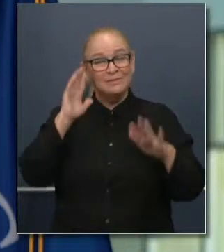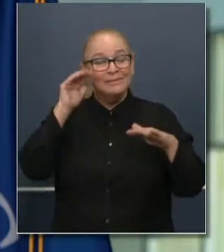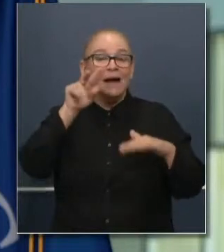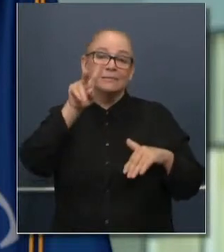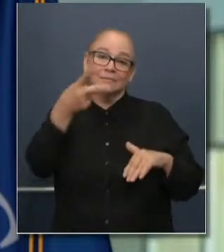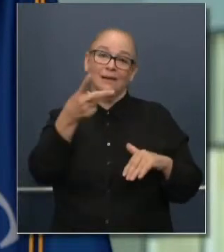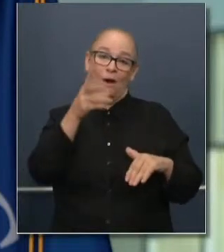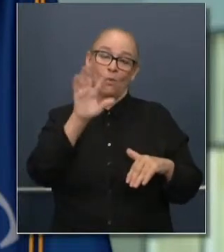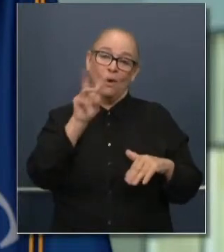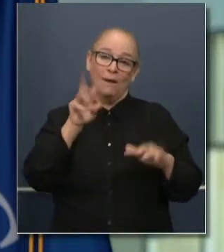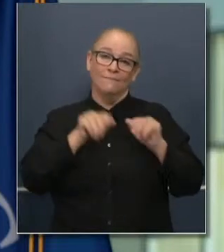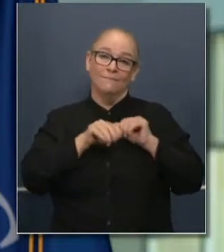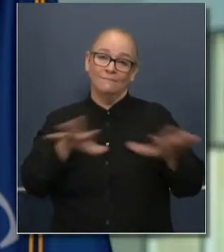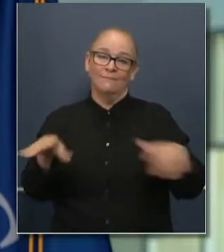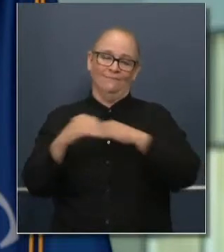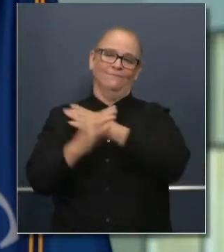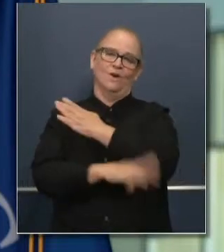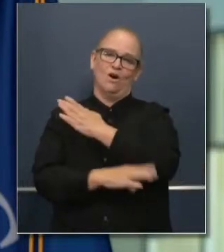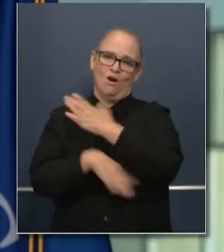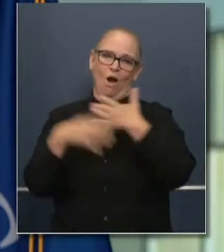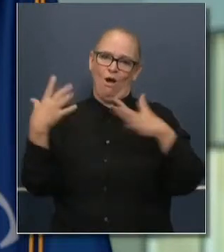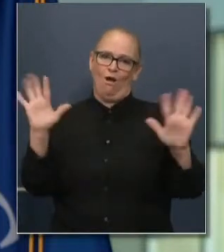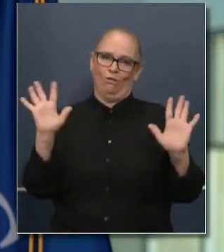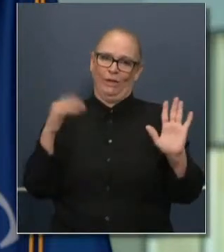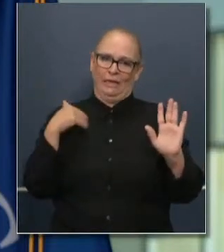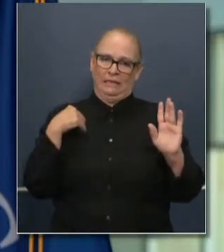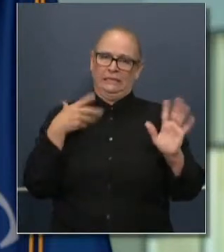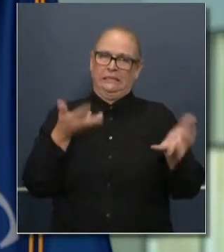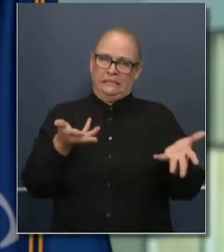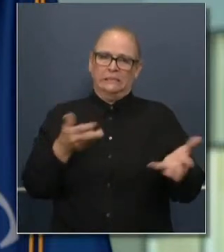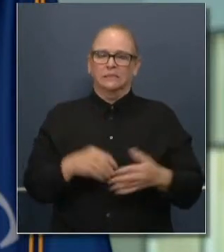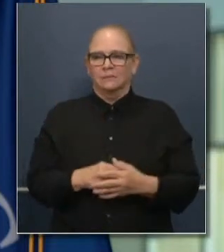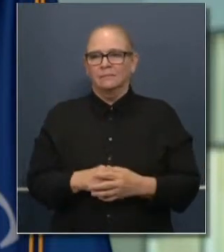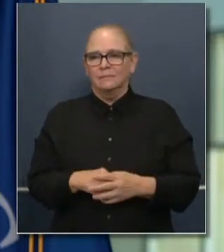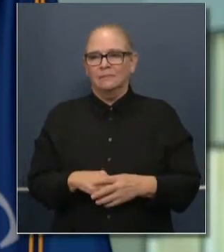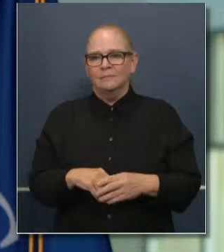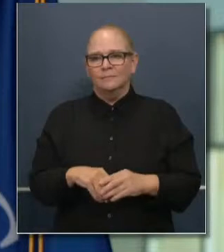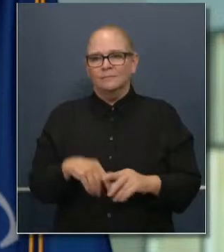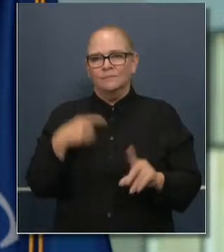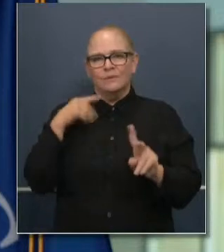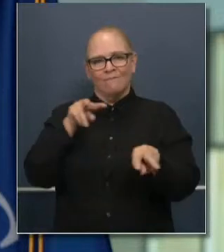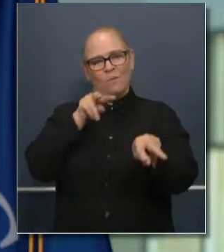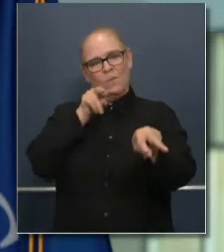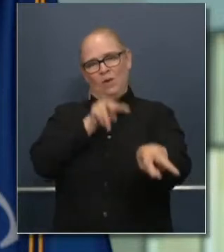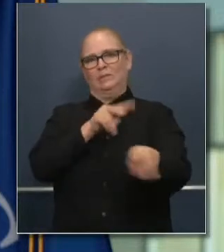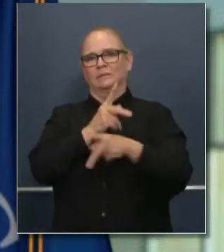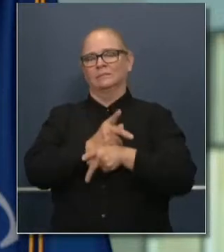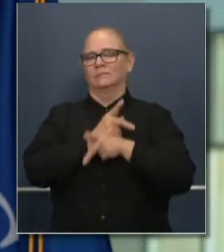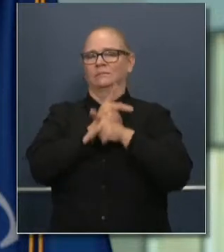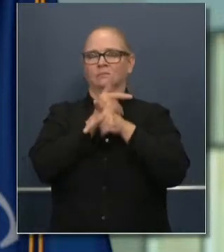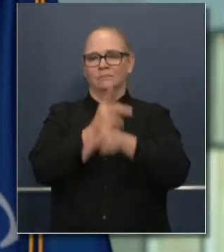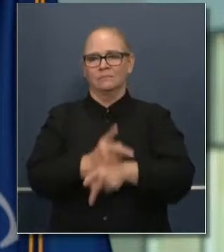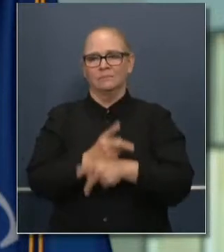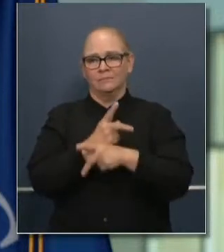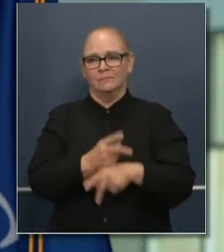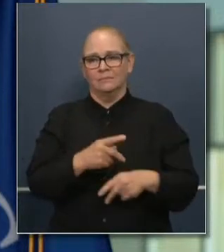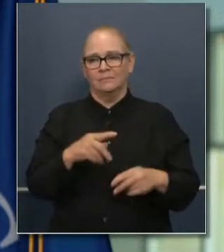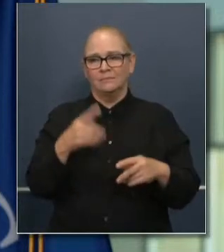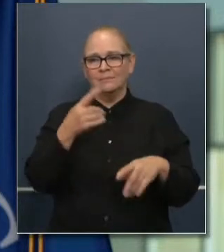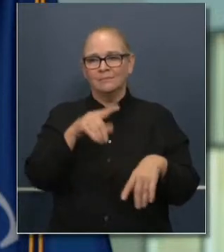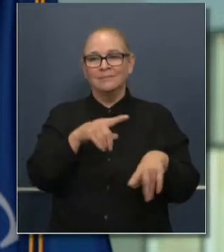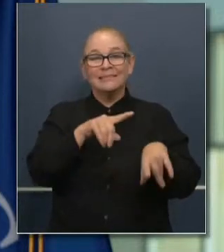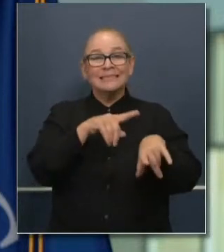wave also challenged by what Dr. Galley just said as it relates to flu season on